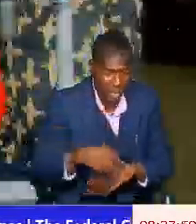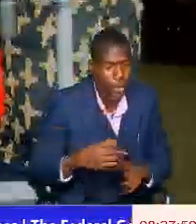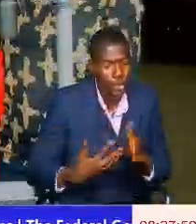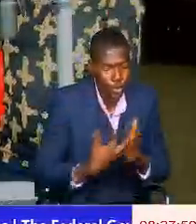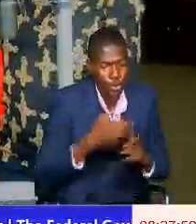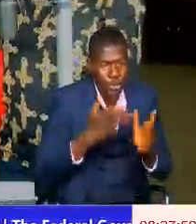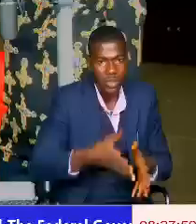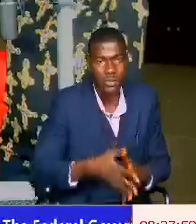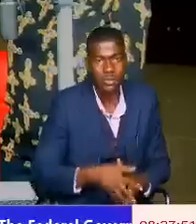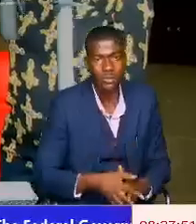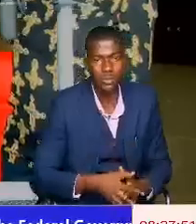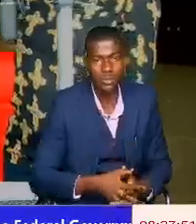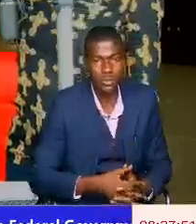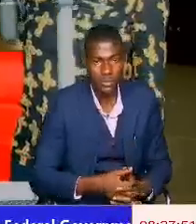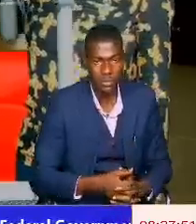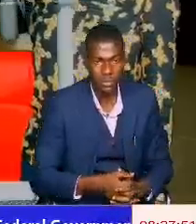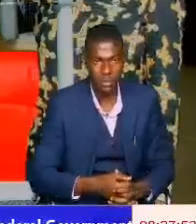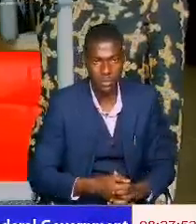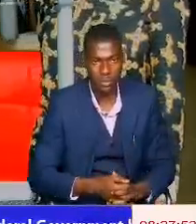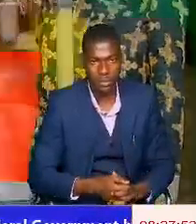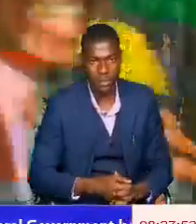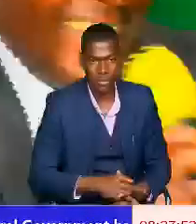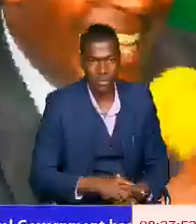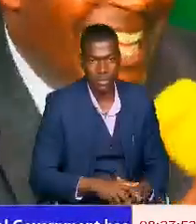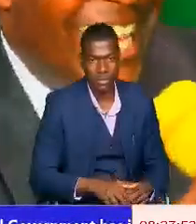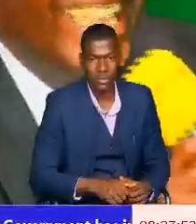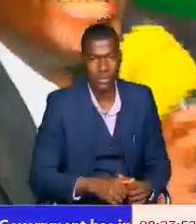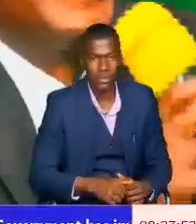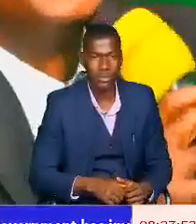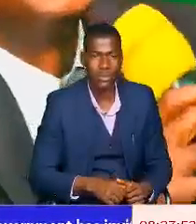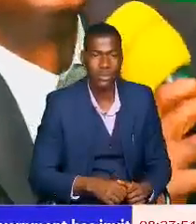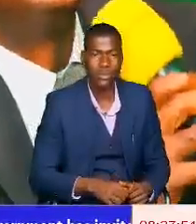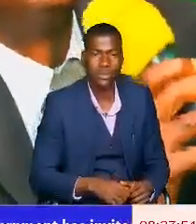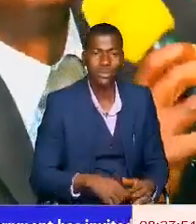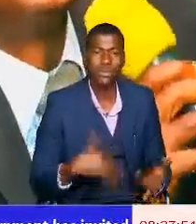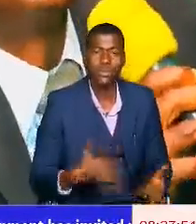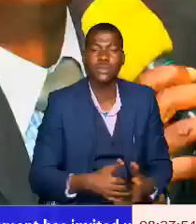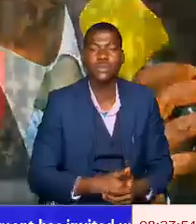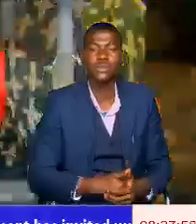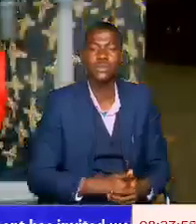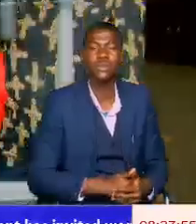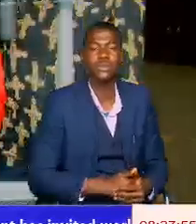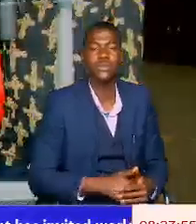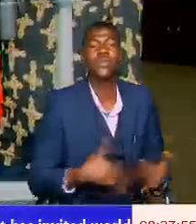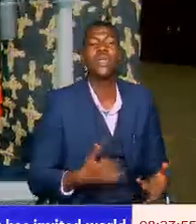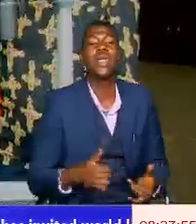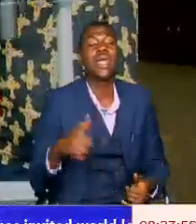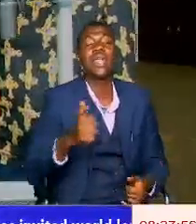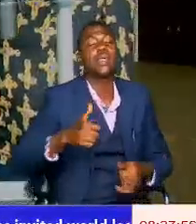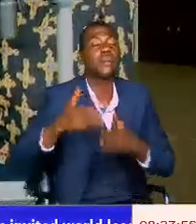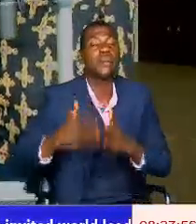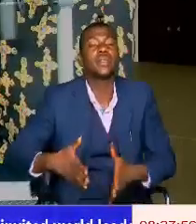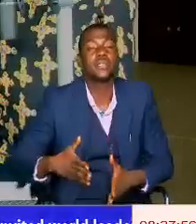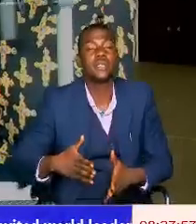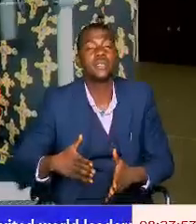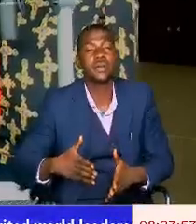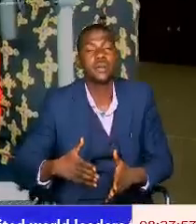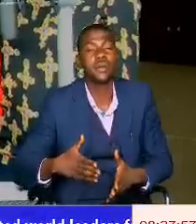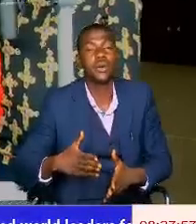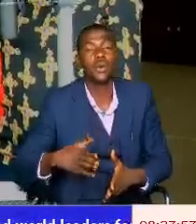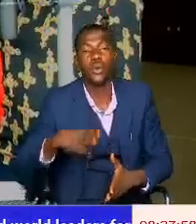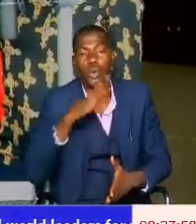we don't see you hold the they say we don't transfer that one. They, anybody where Manasavico approach